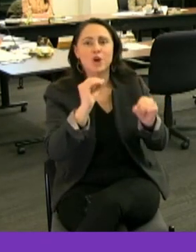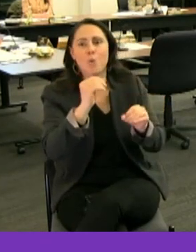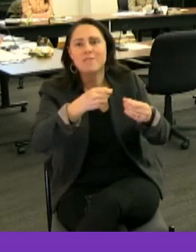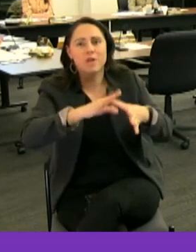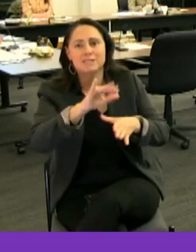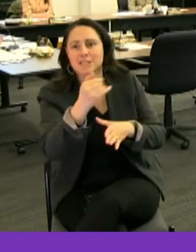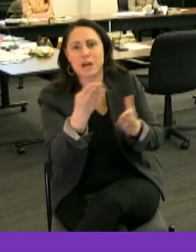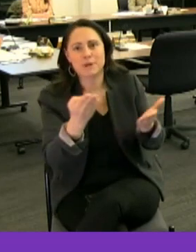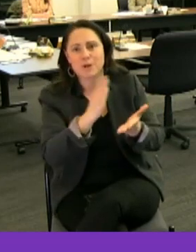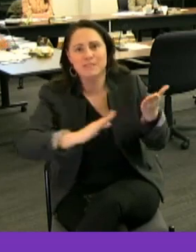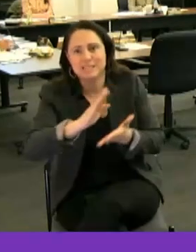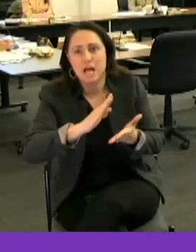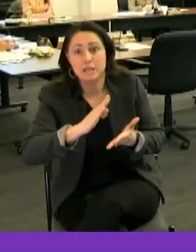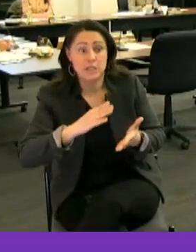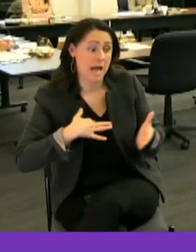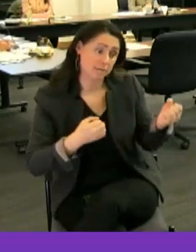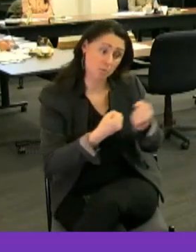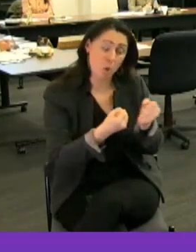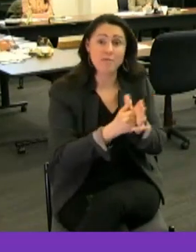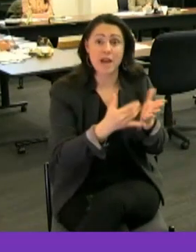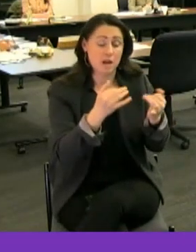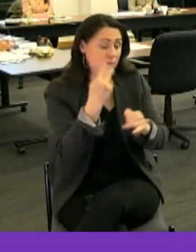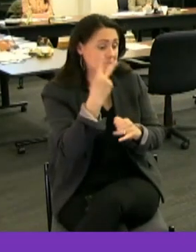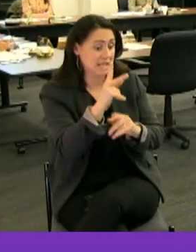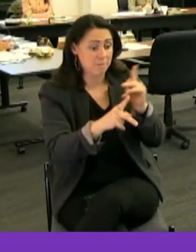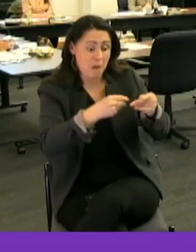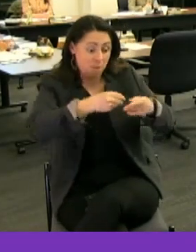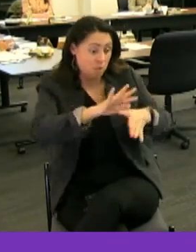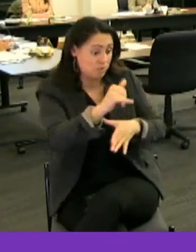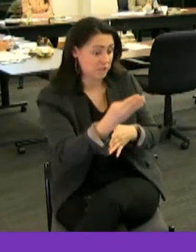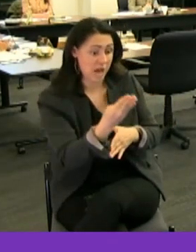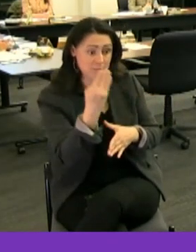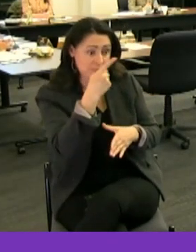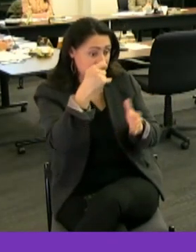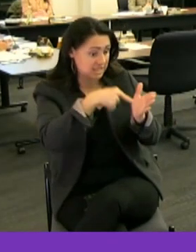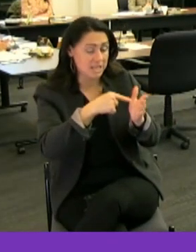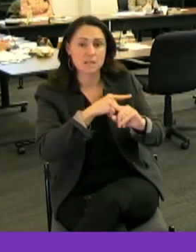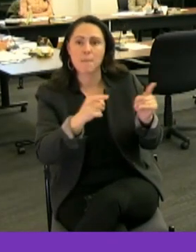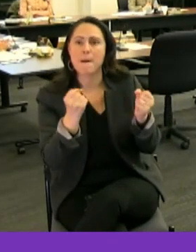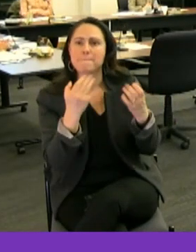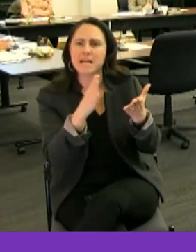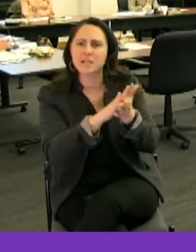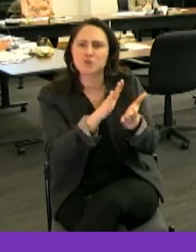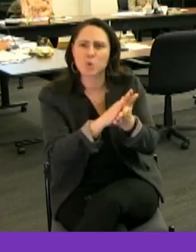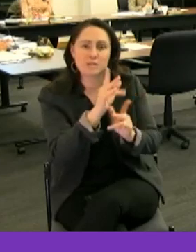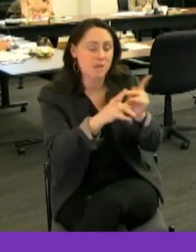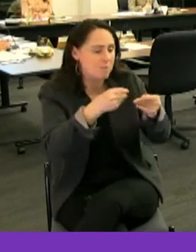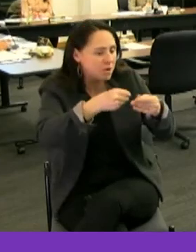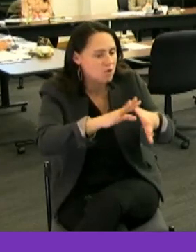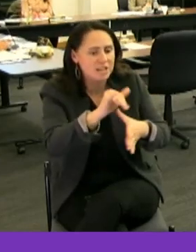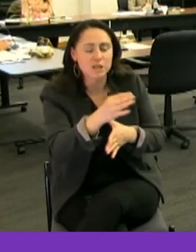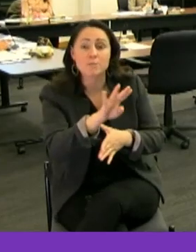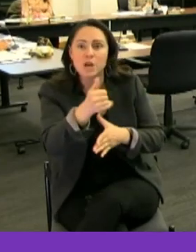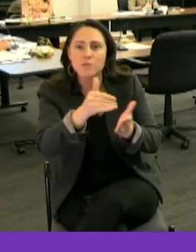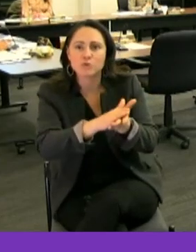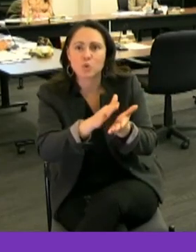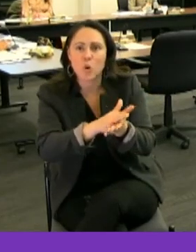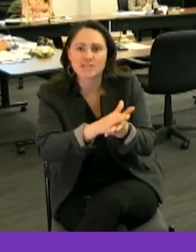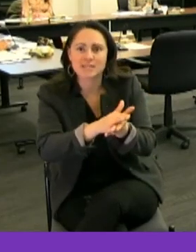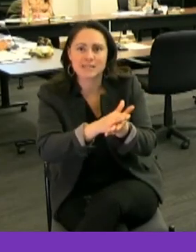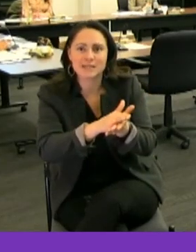which I'm in favor. I don't want to see people lose jobs over this. Okay, but a lot of schools, people have lost jobs at other schools,